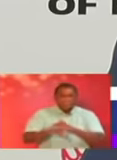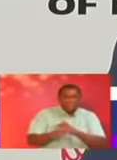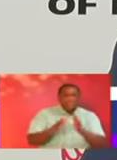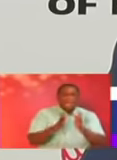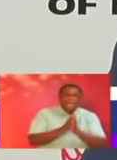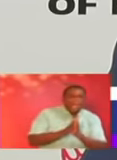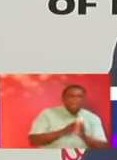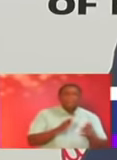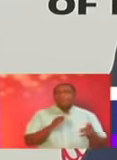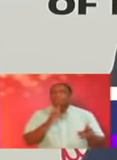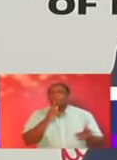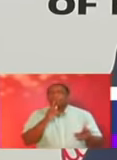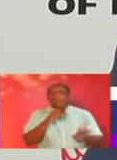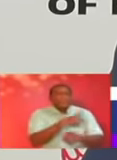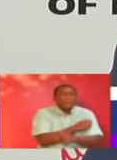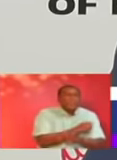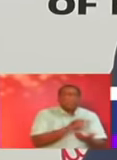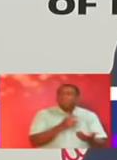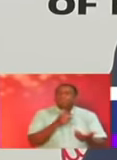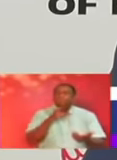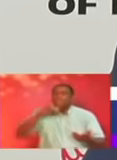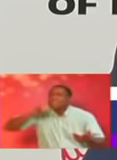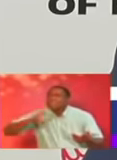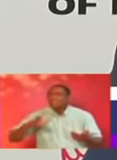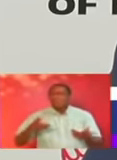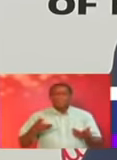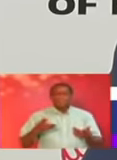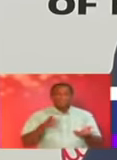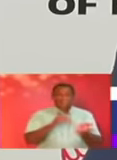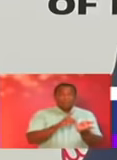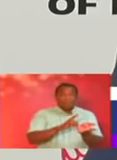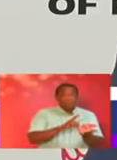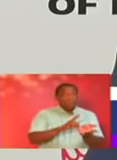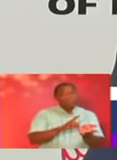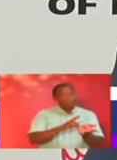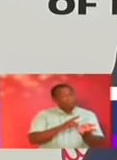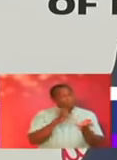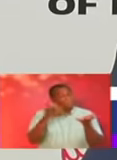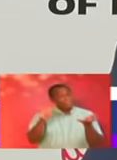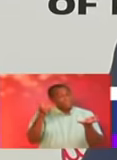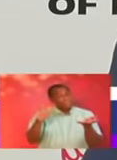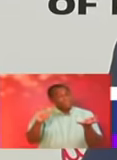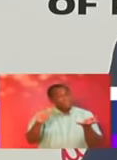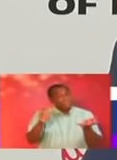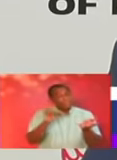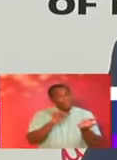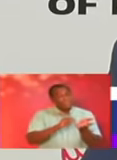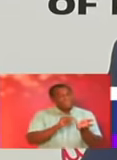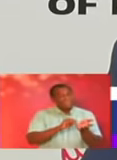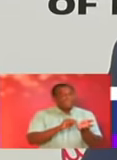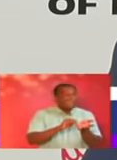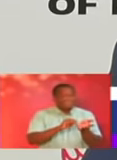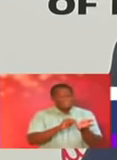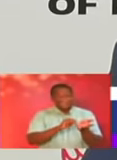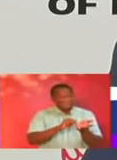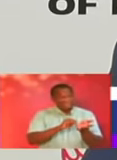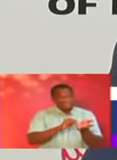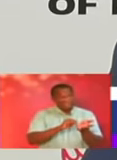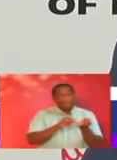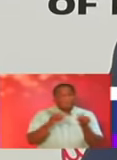to be vaccinated. Same thing at all other RHAs, same thing in Tobago. So we are now going